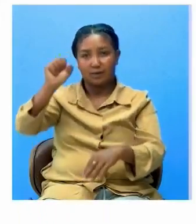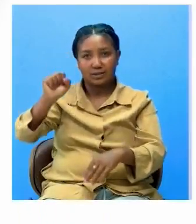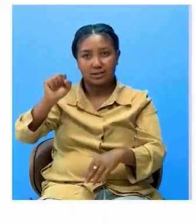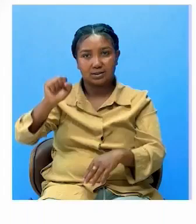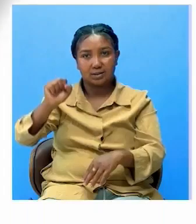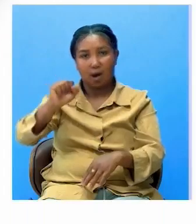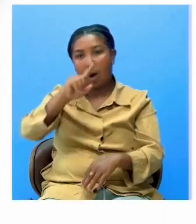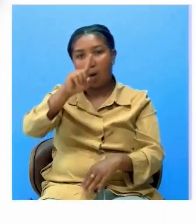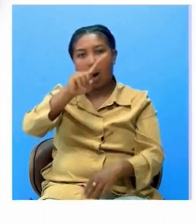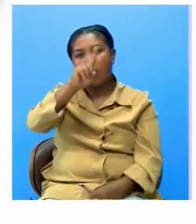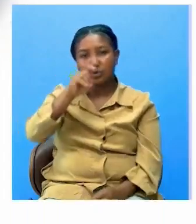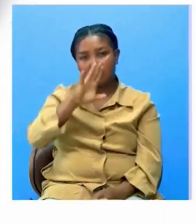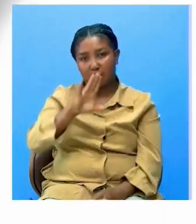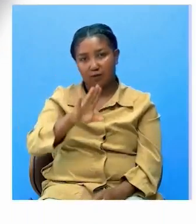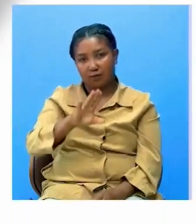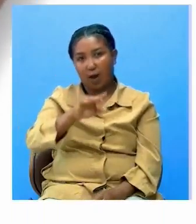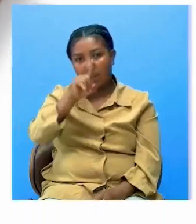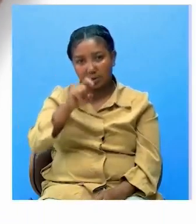where necessary.